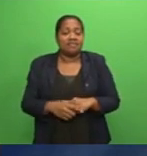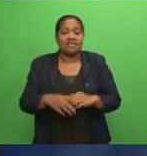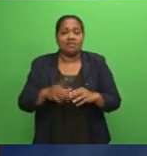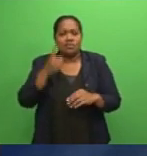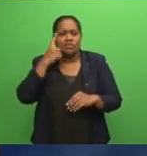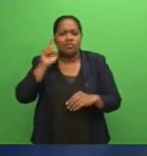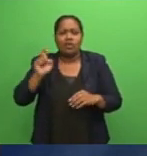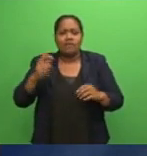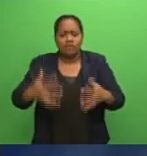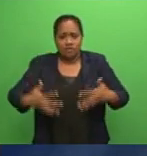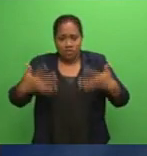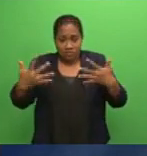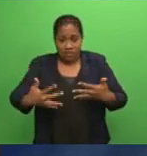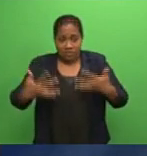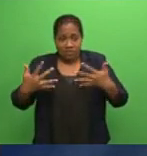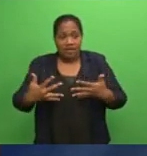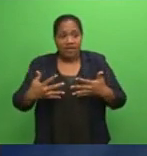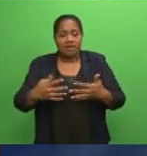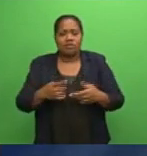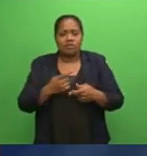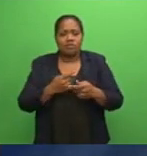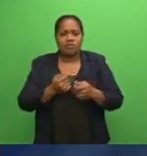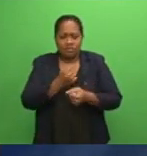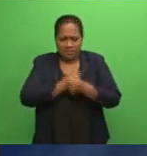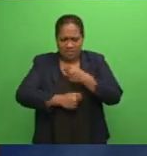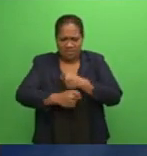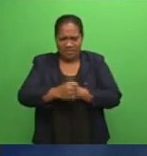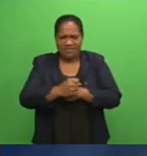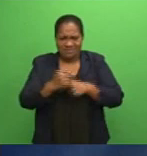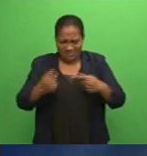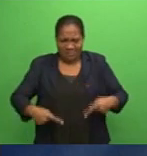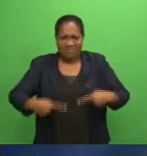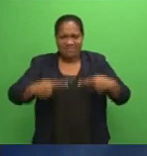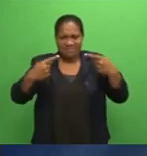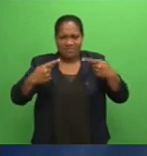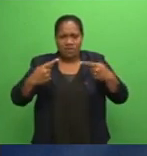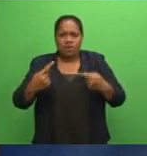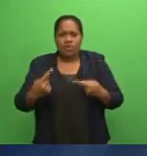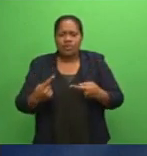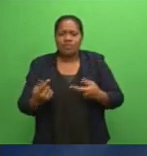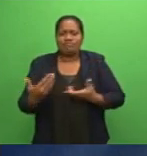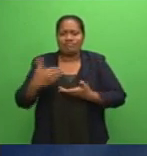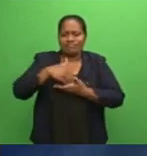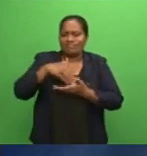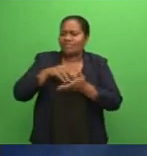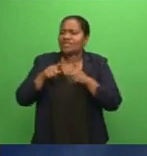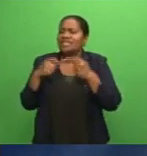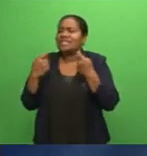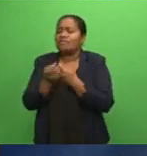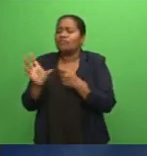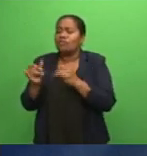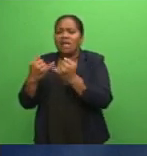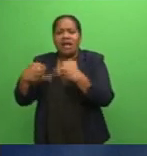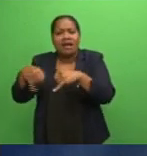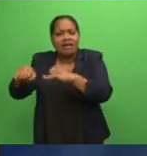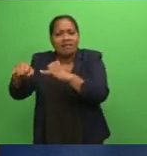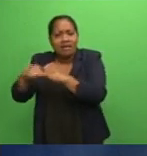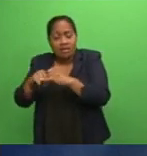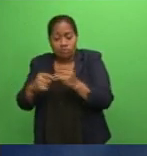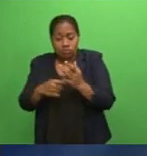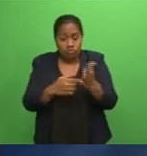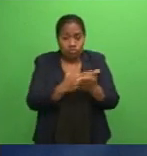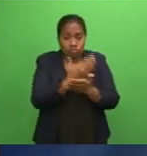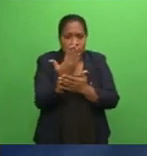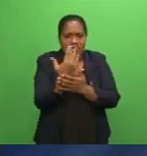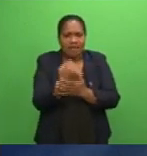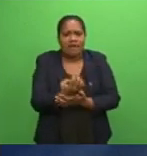to become a trans-Tasman competition with the addition of a team from the islands. News Hub revealed on Tuesday the proposed